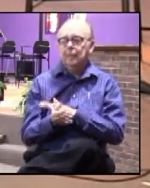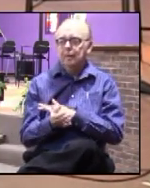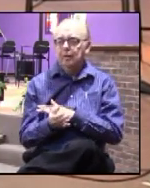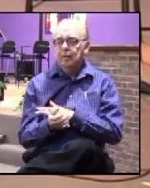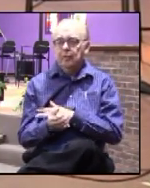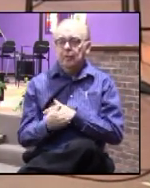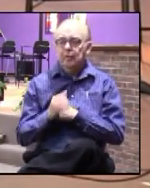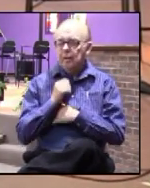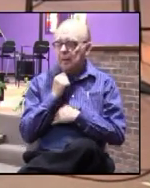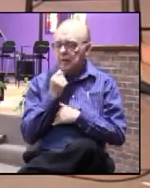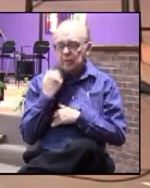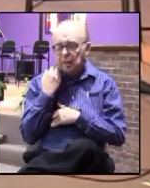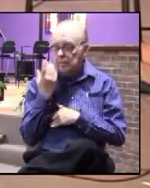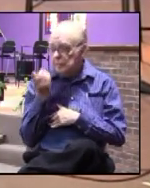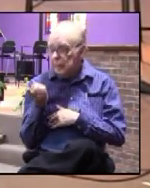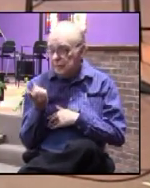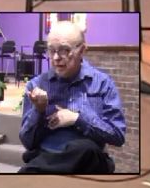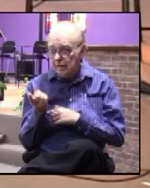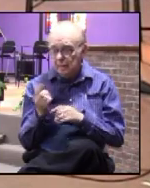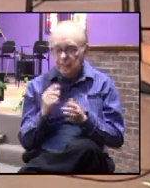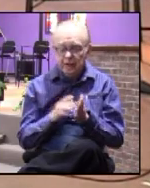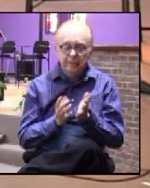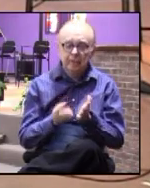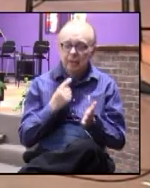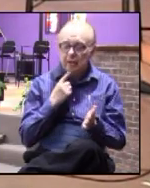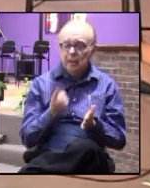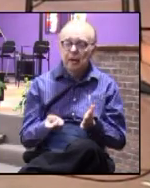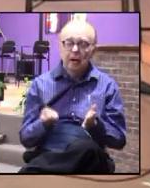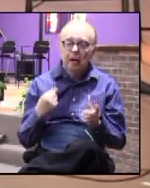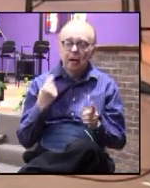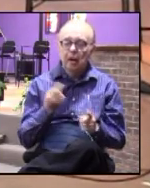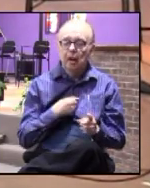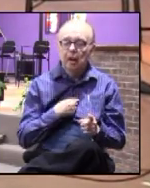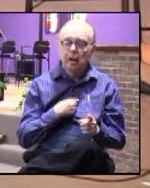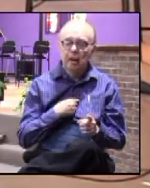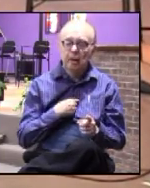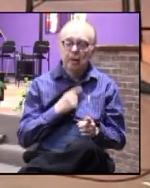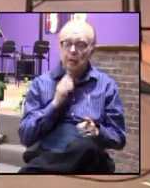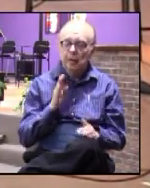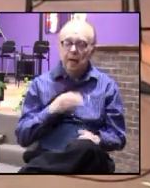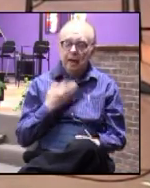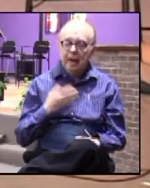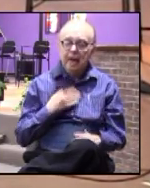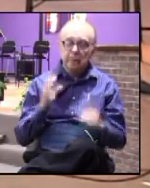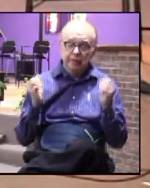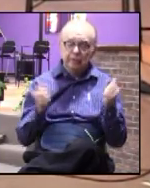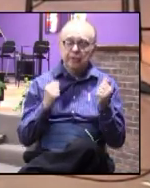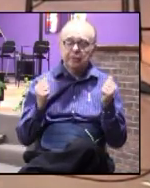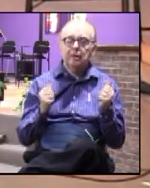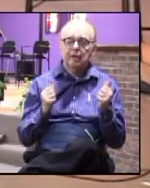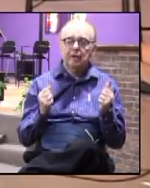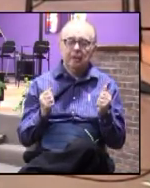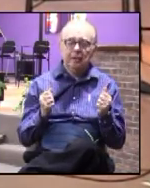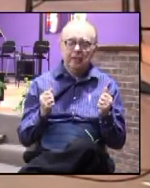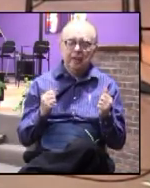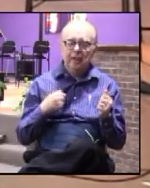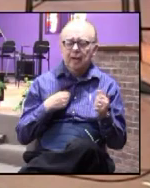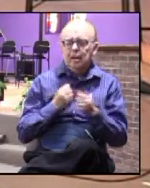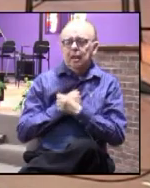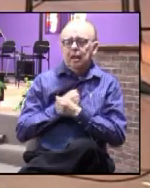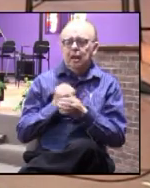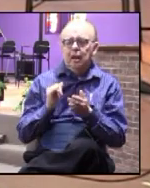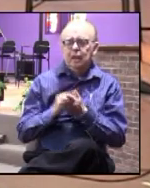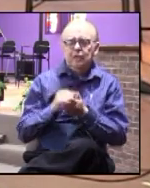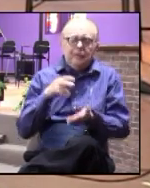I'm not trying to embarrass him, but the Bible says that we should be happy and rejoicing. And I love